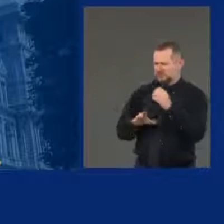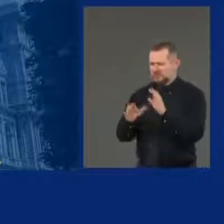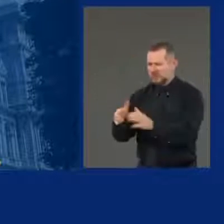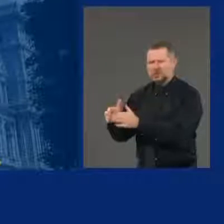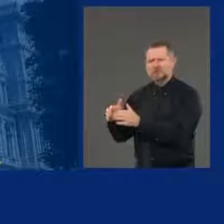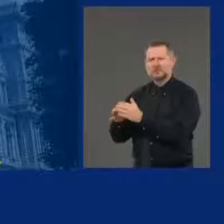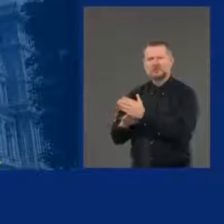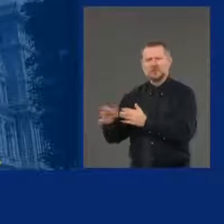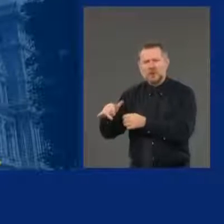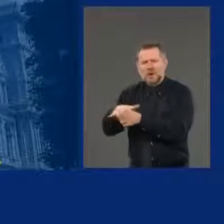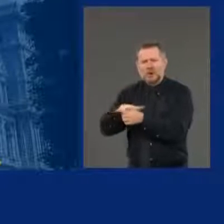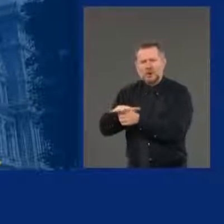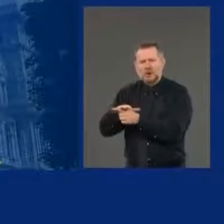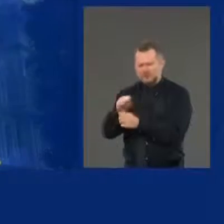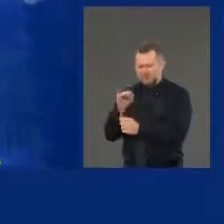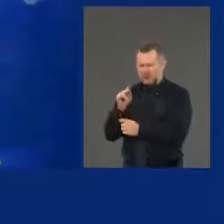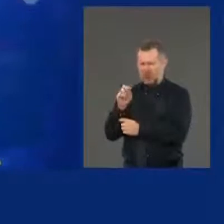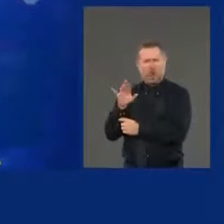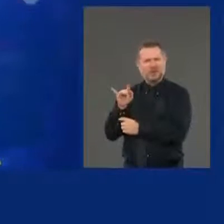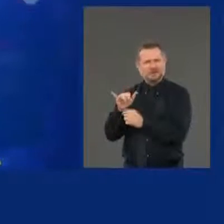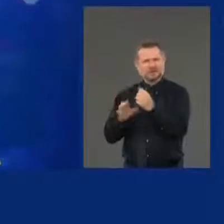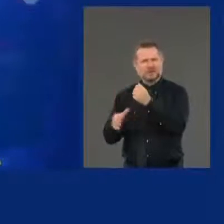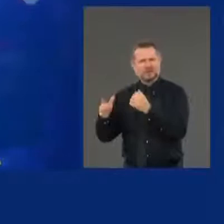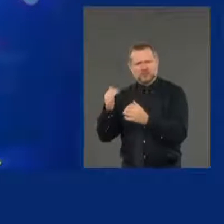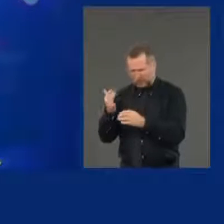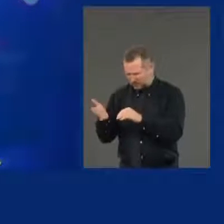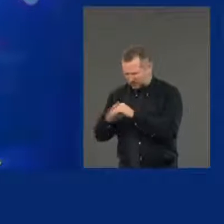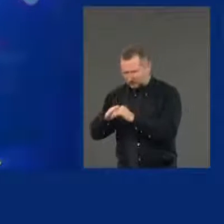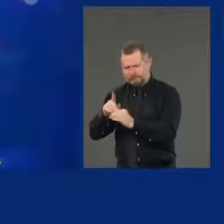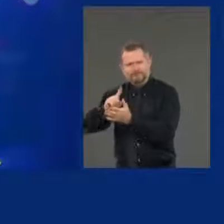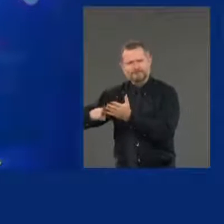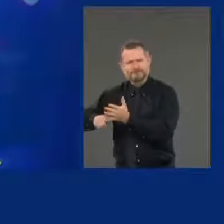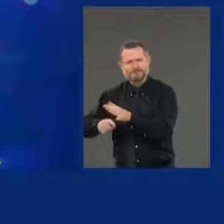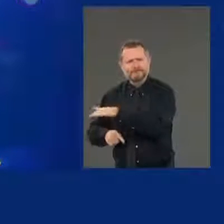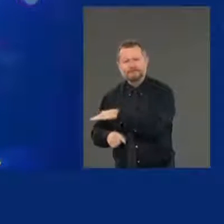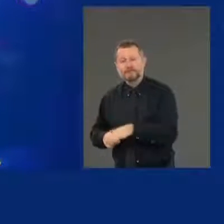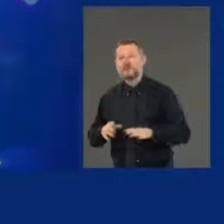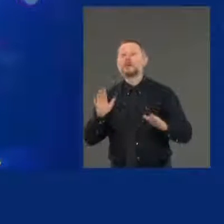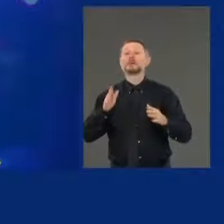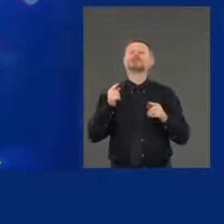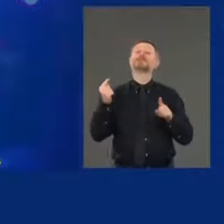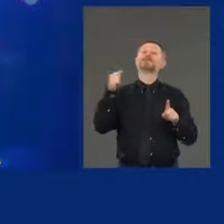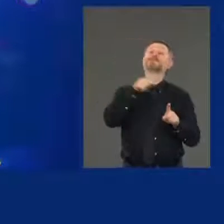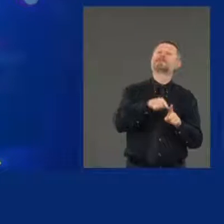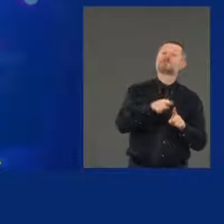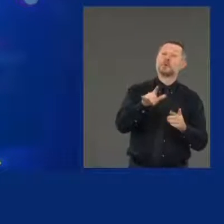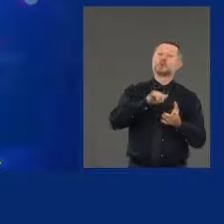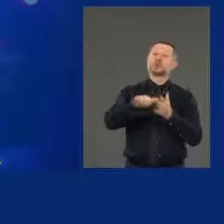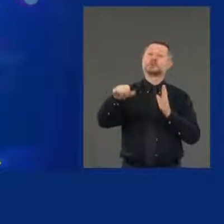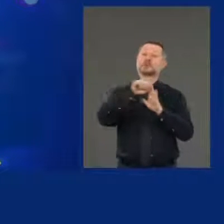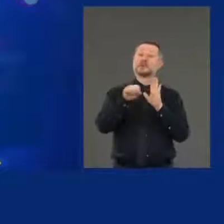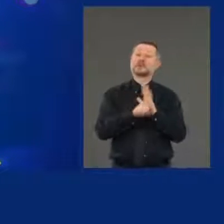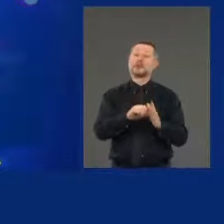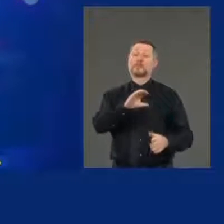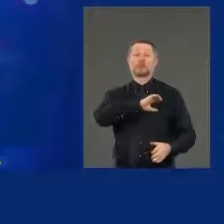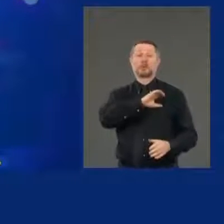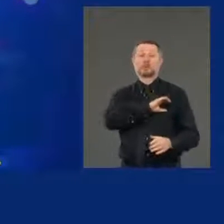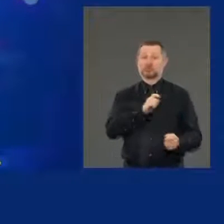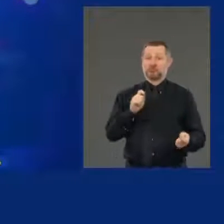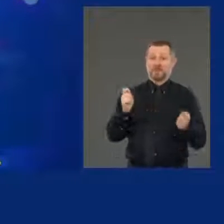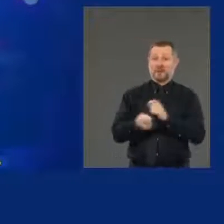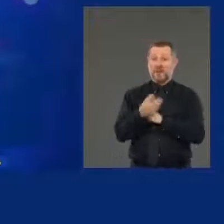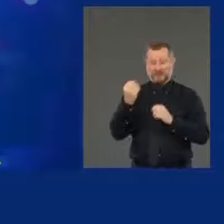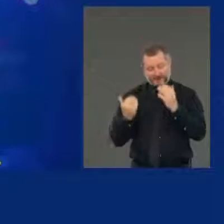the infection rate in New York City. But the New York State Police Reform and Reinvention